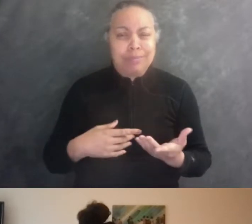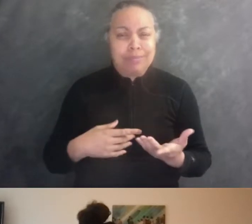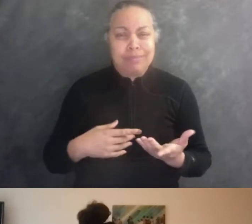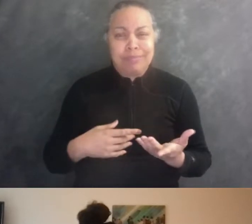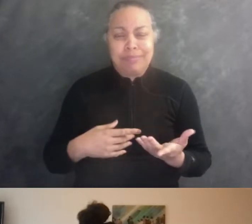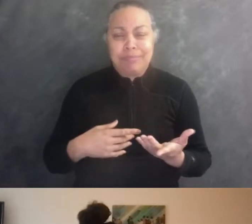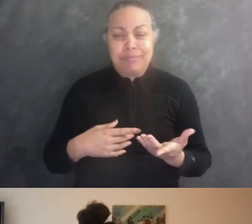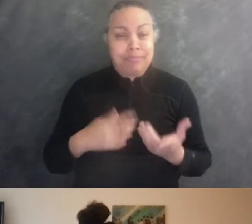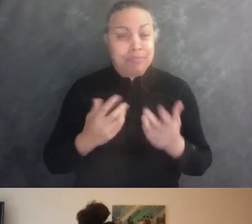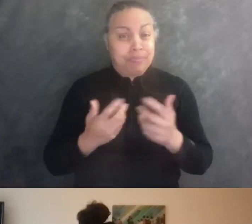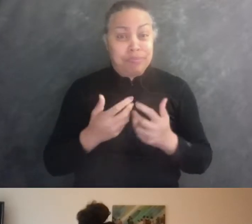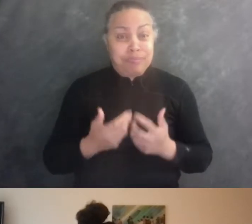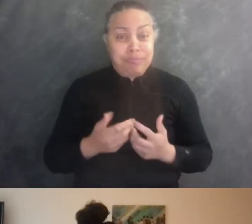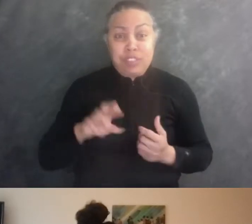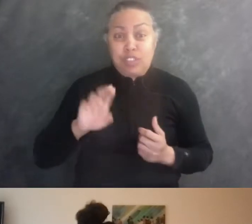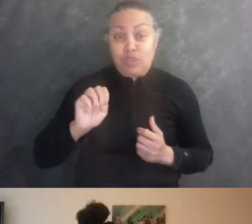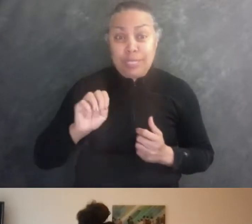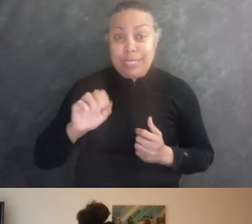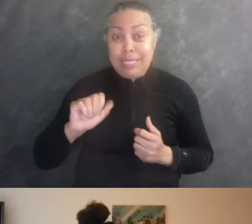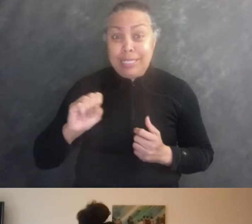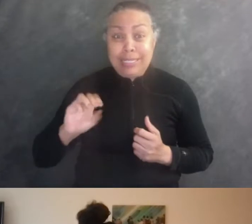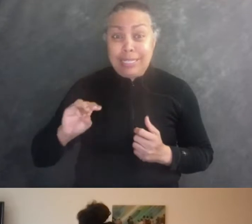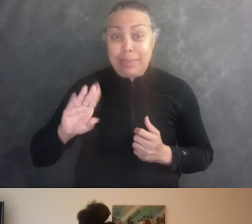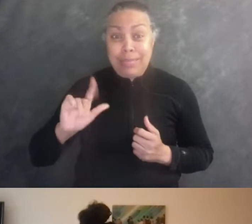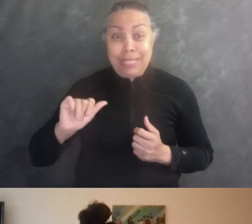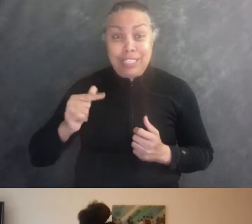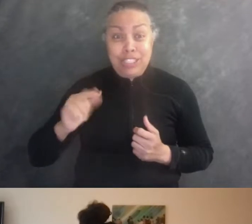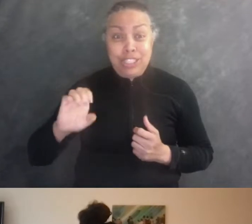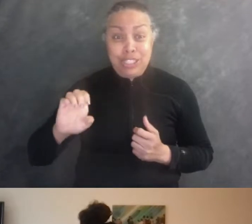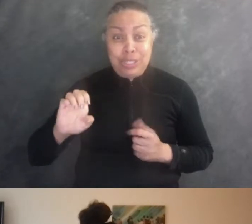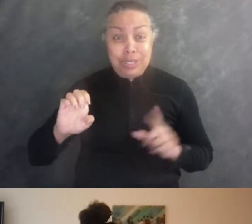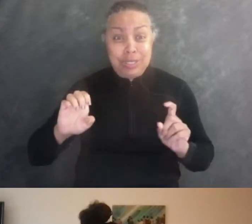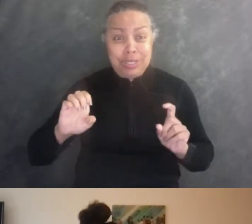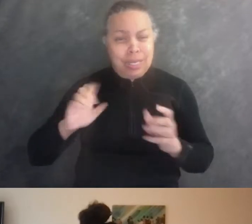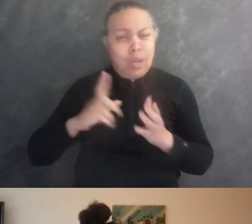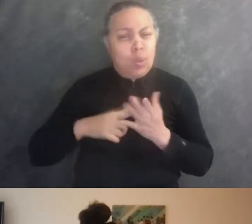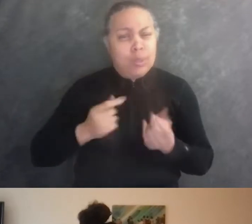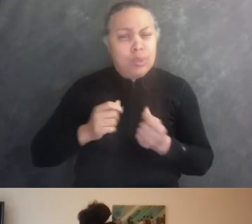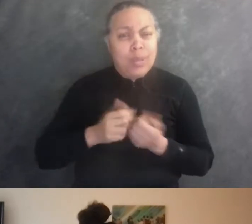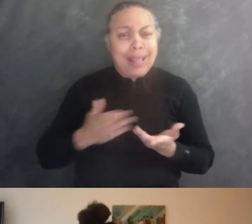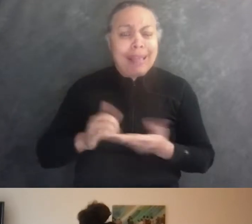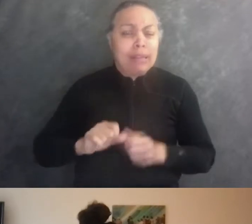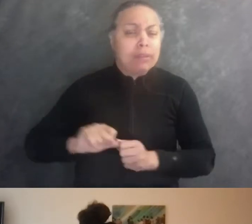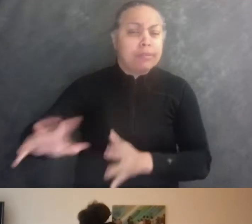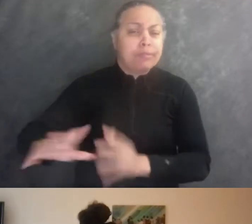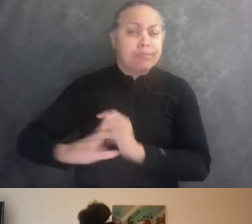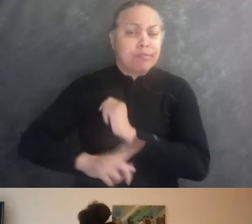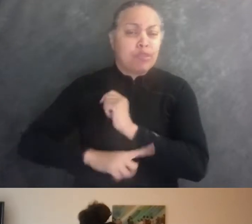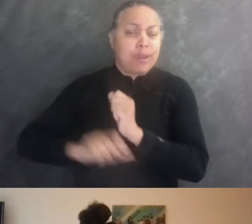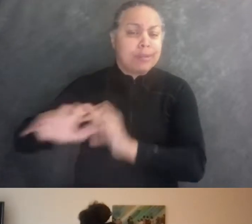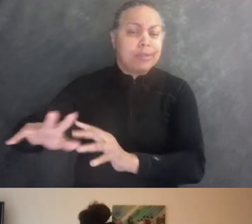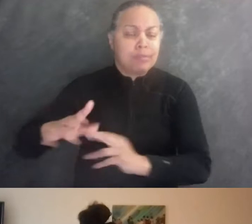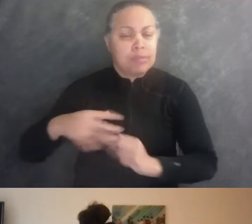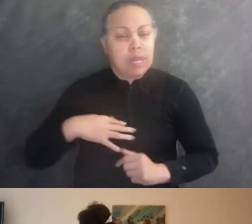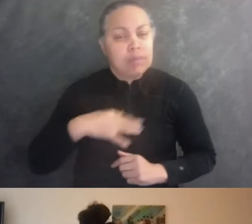of reassemblage or something like that? Like what can we do with those things that have been discarded? I'm just very curious to hear you